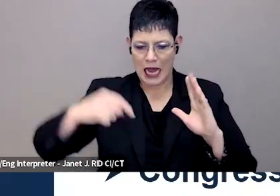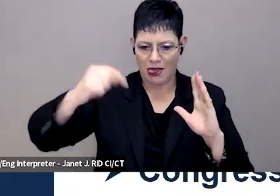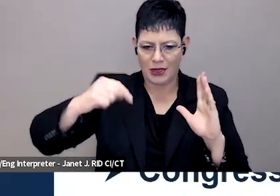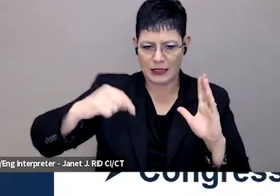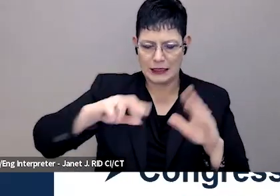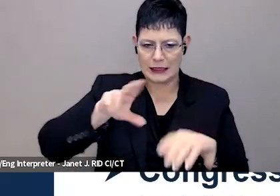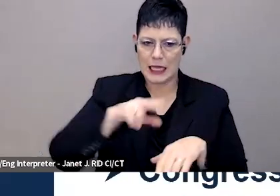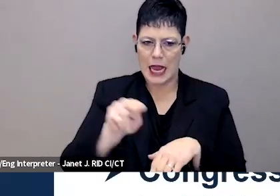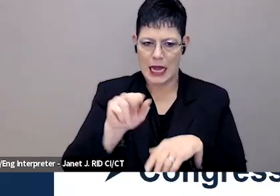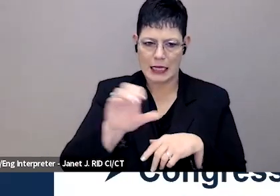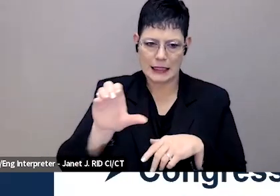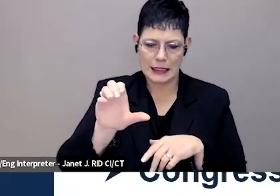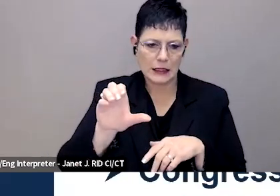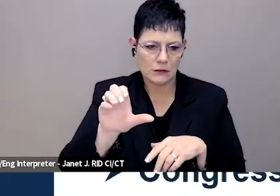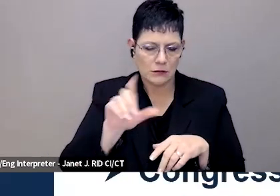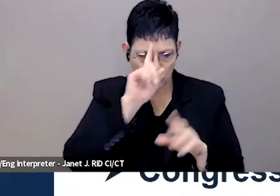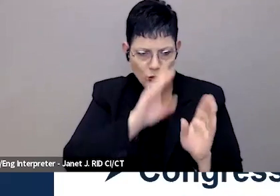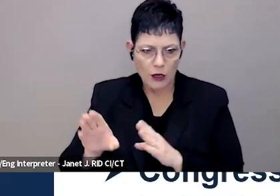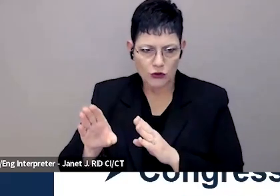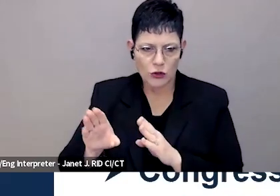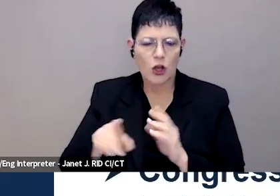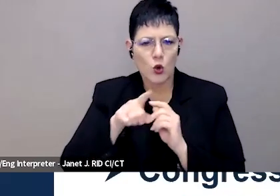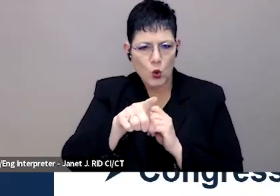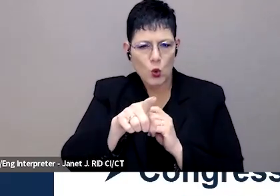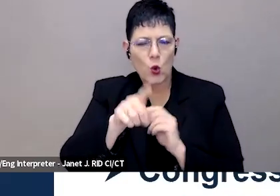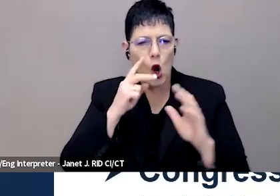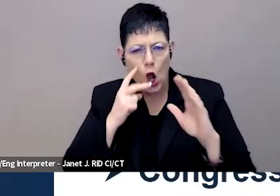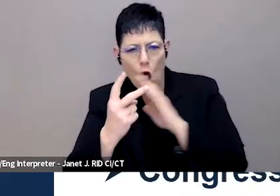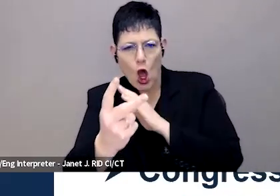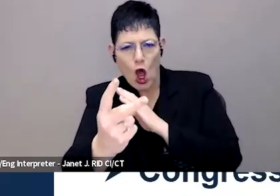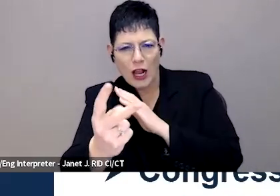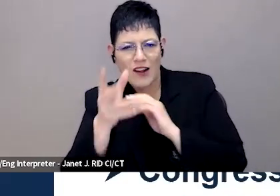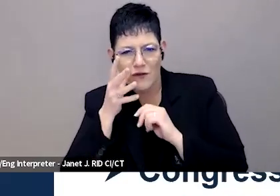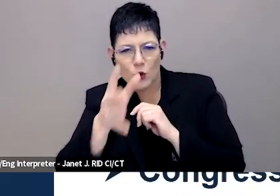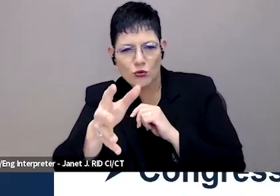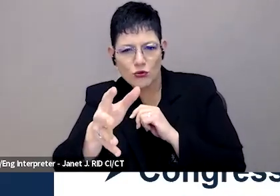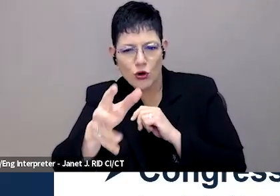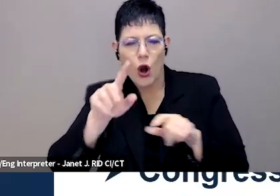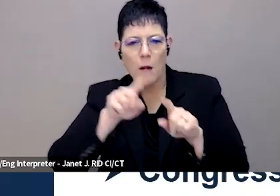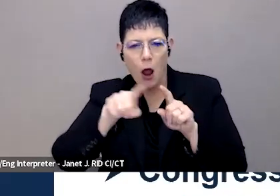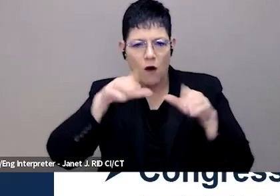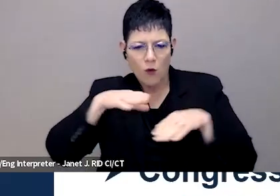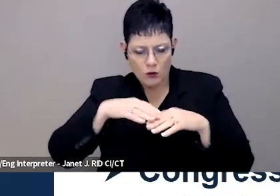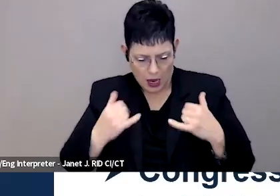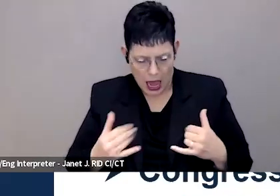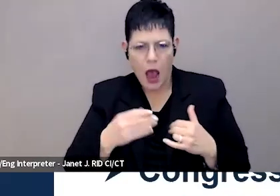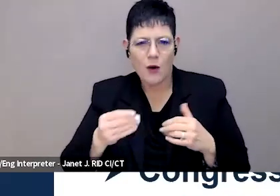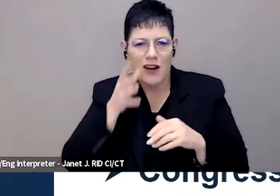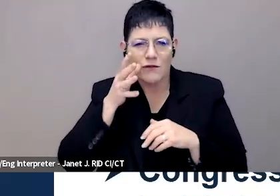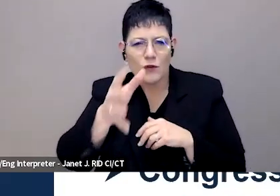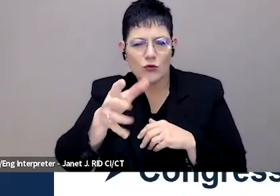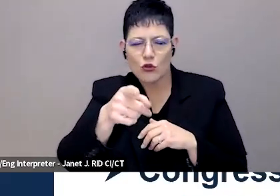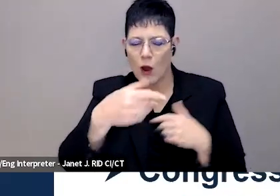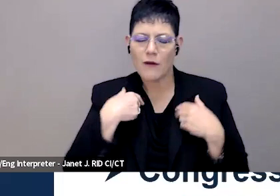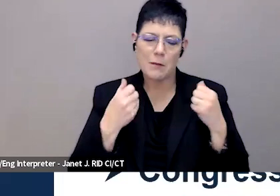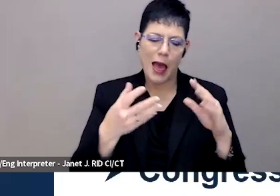national caregiving strategy. You see the big picture, but you also see the work still ahead, as evidenced by many of your